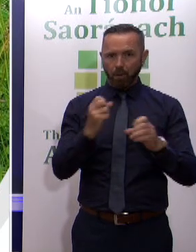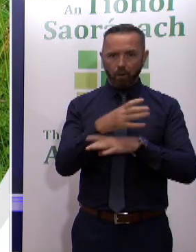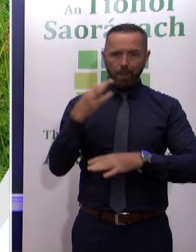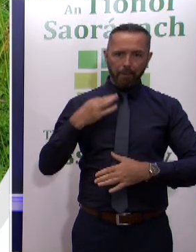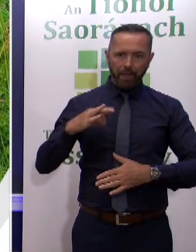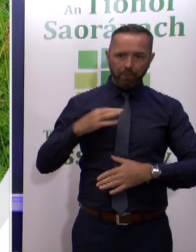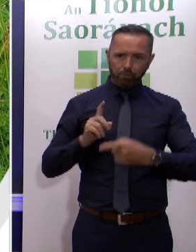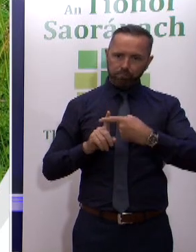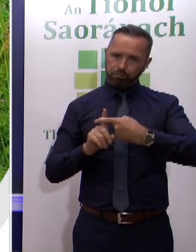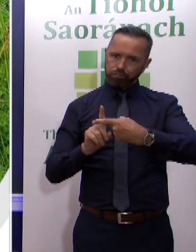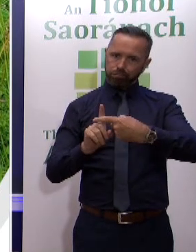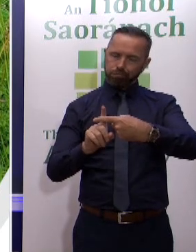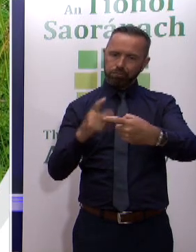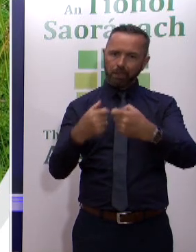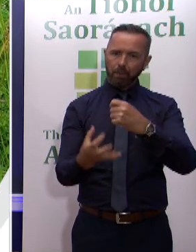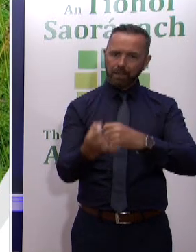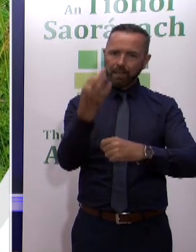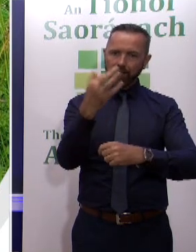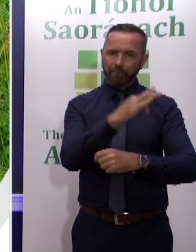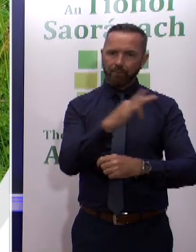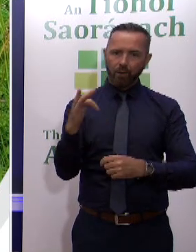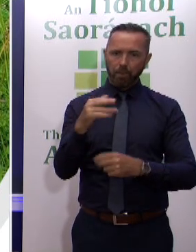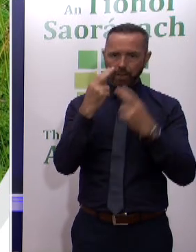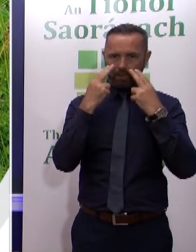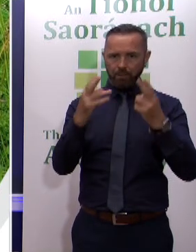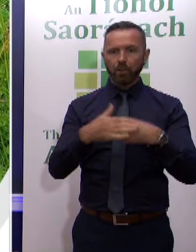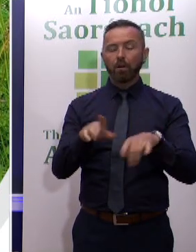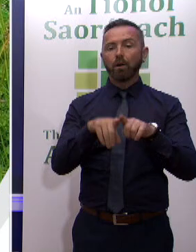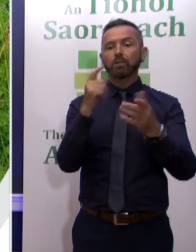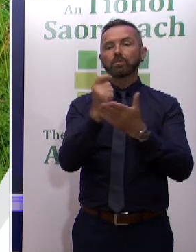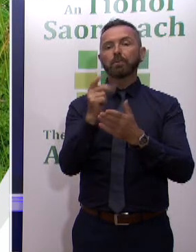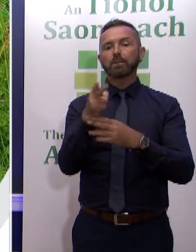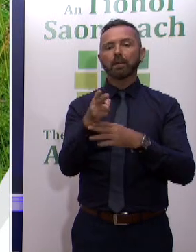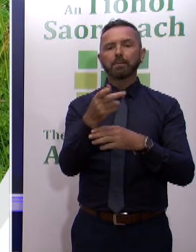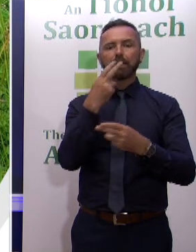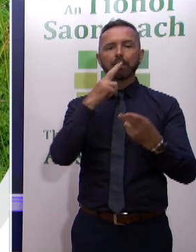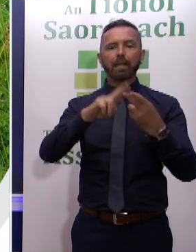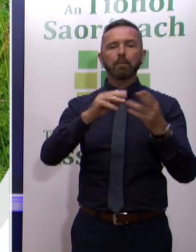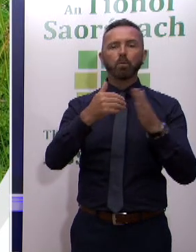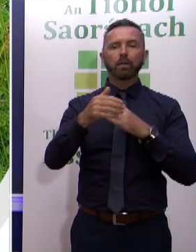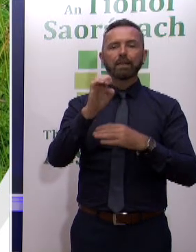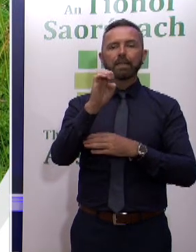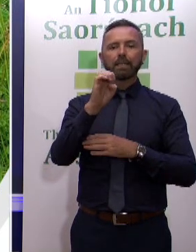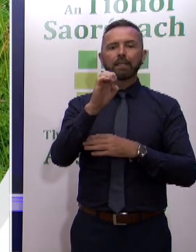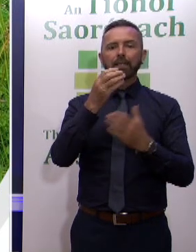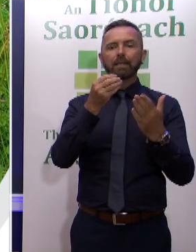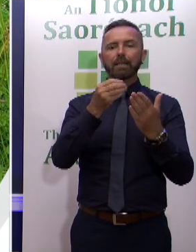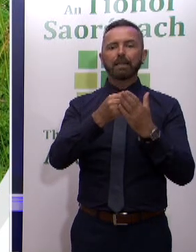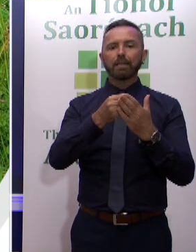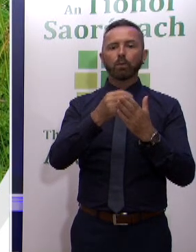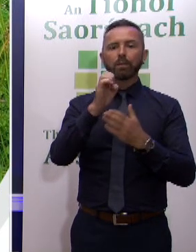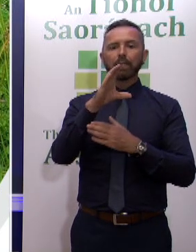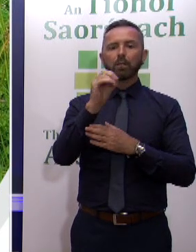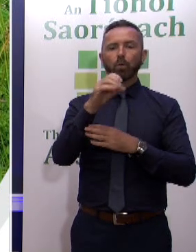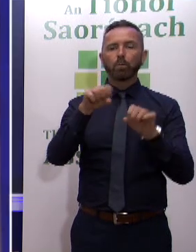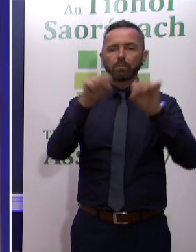these advantages that we get from nature. They're also sometimes referred to as ecosystem services. So in policy and in